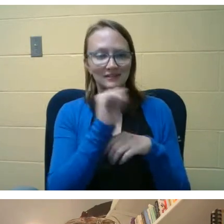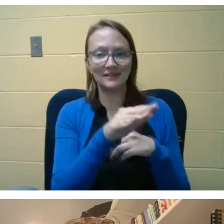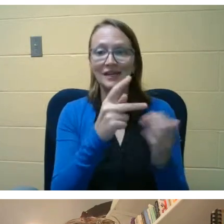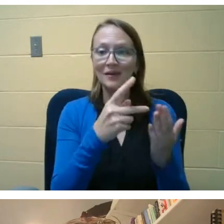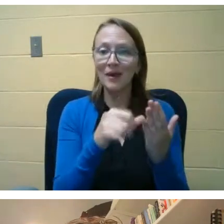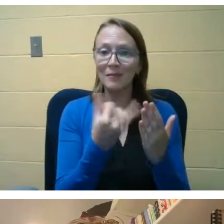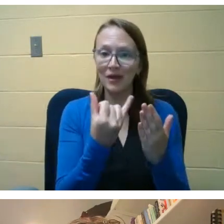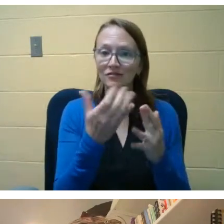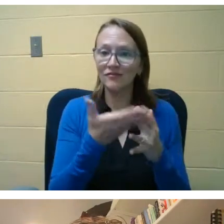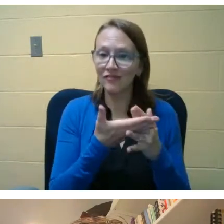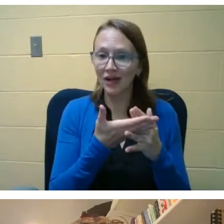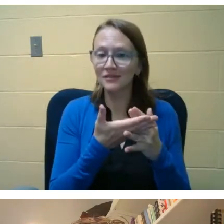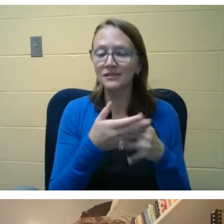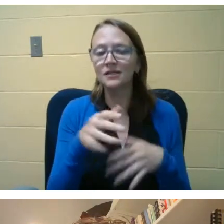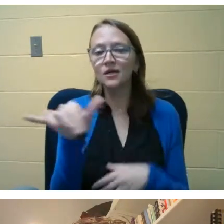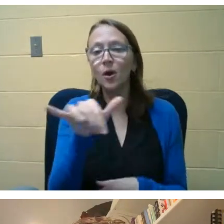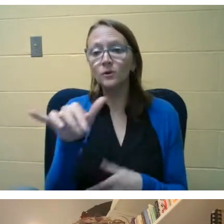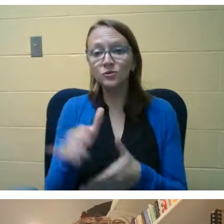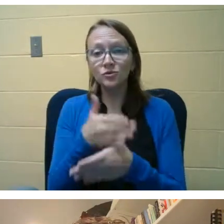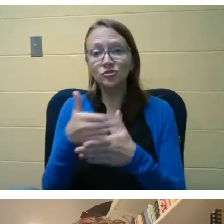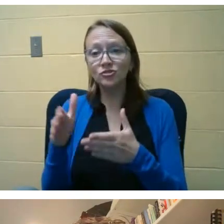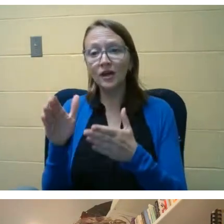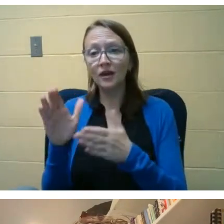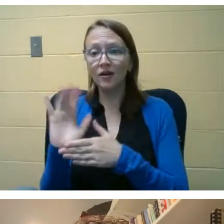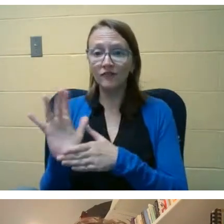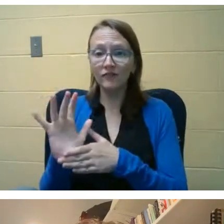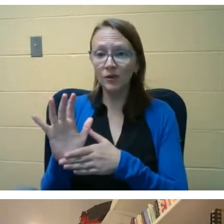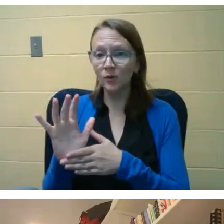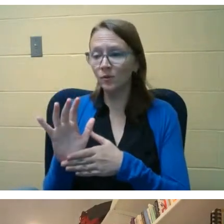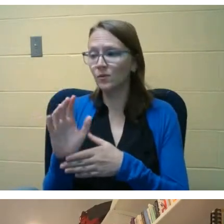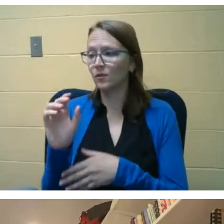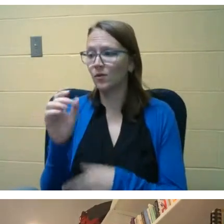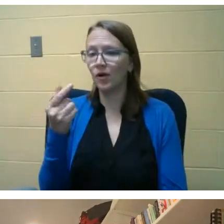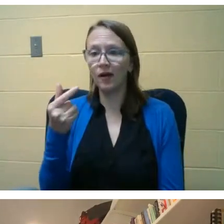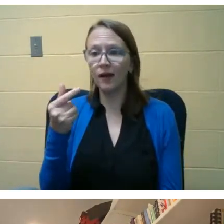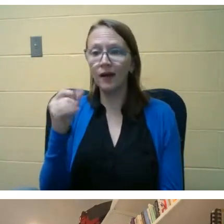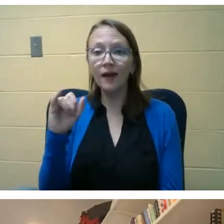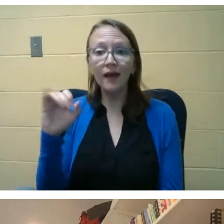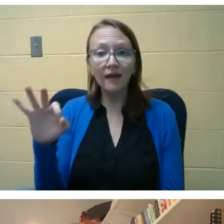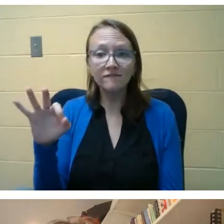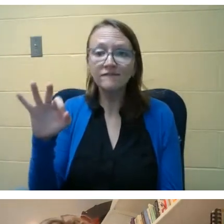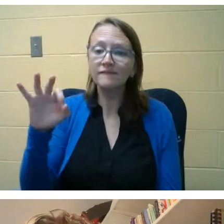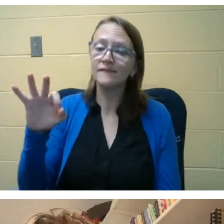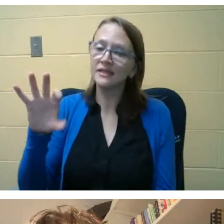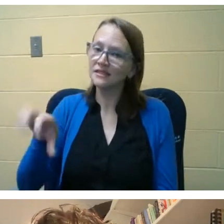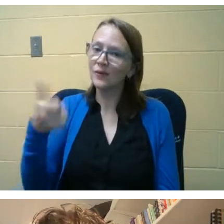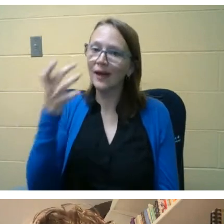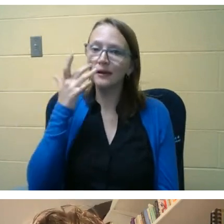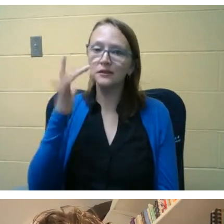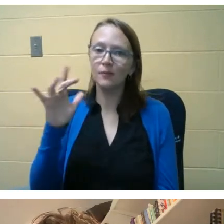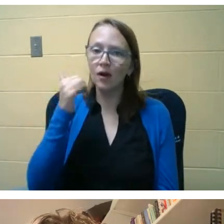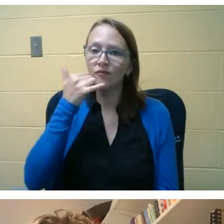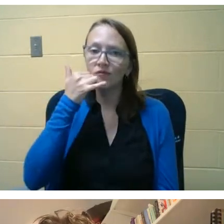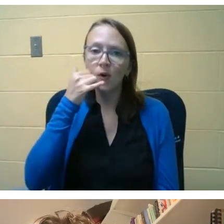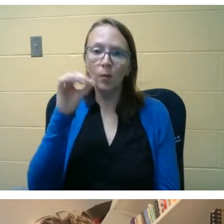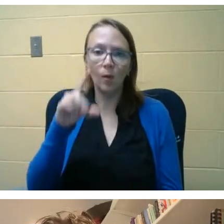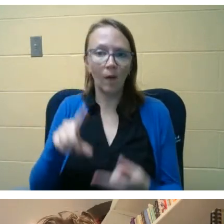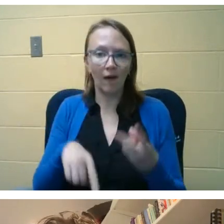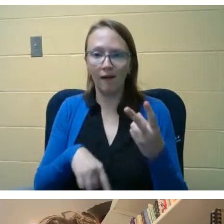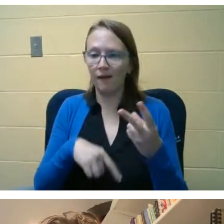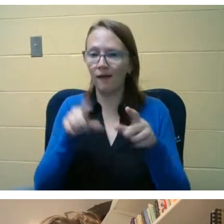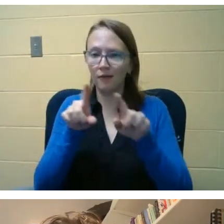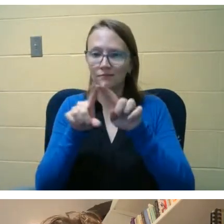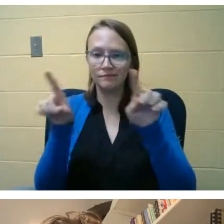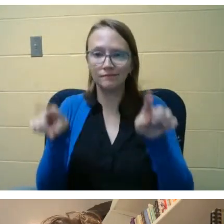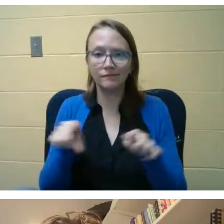files. You can also share a video or a GIF, which, you know, basically any smartphone or tablet out there will be